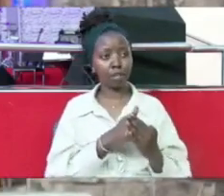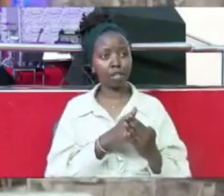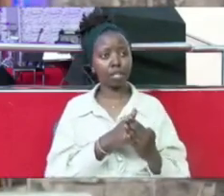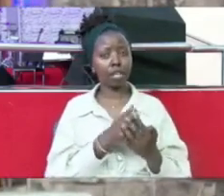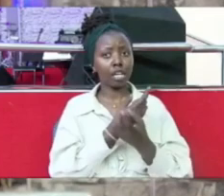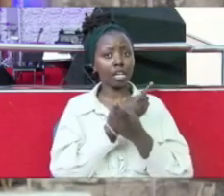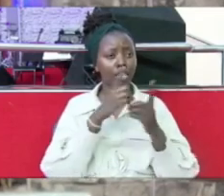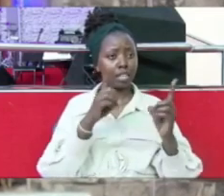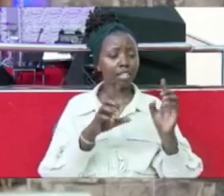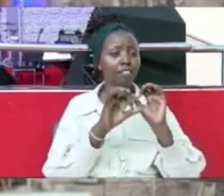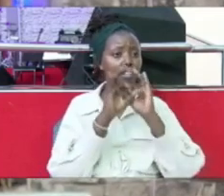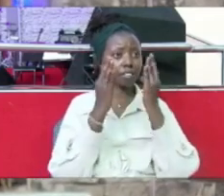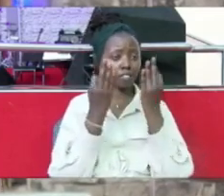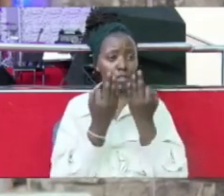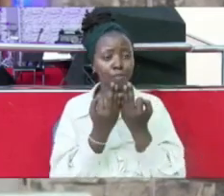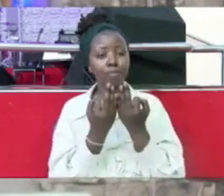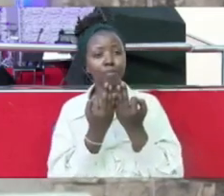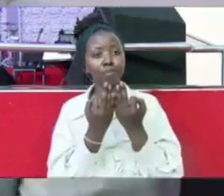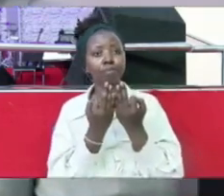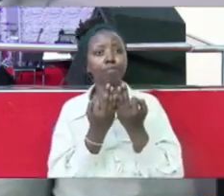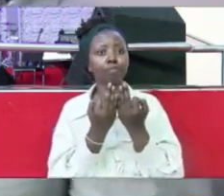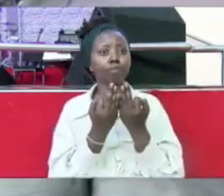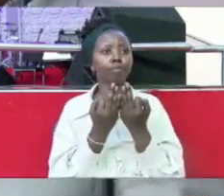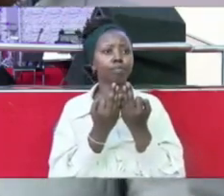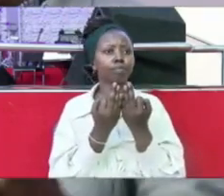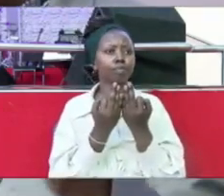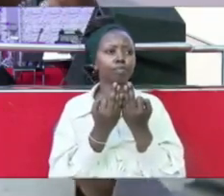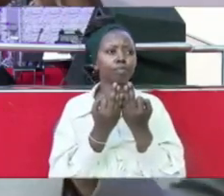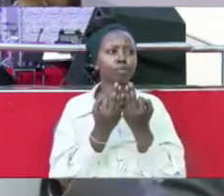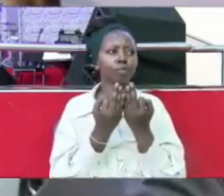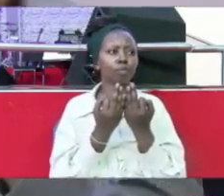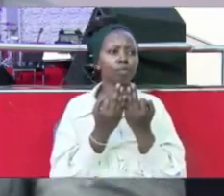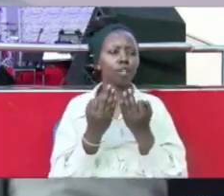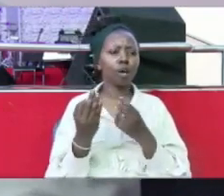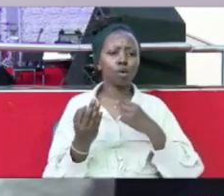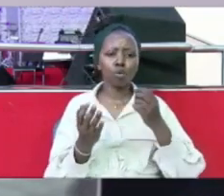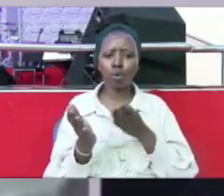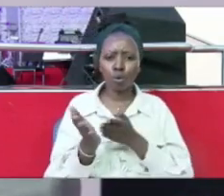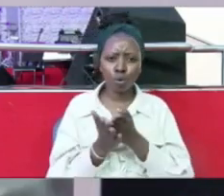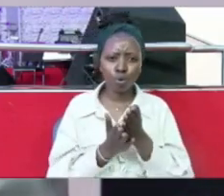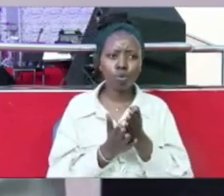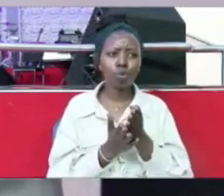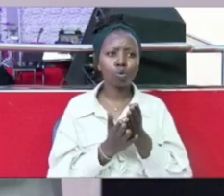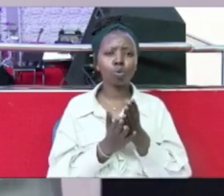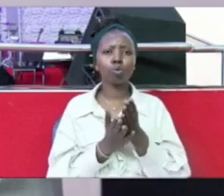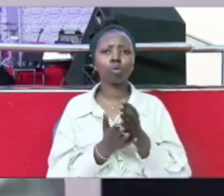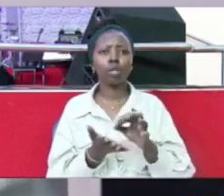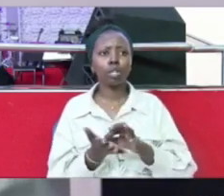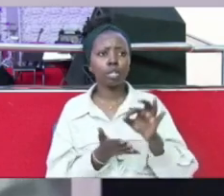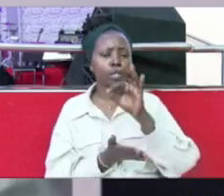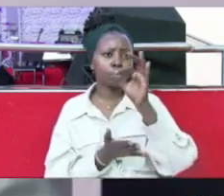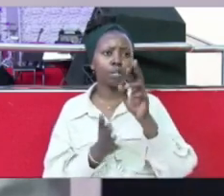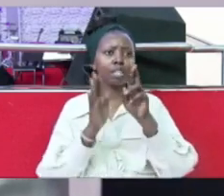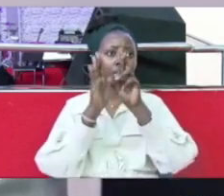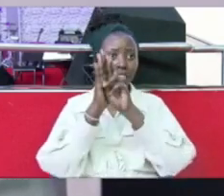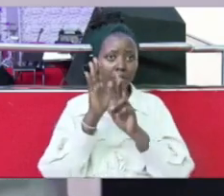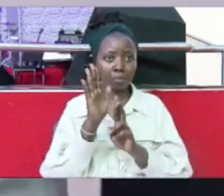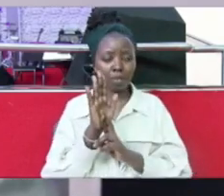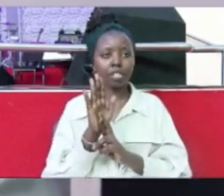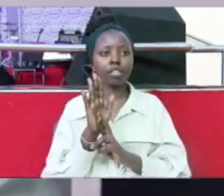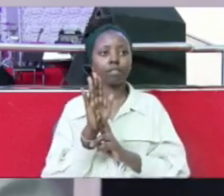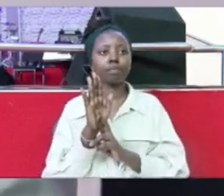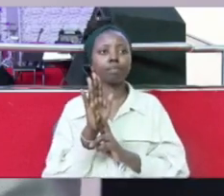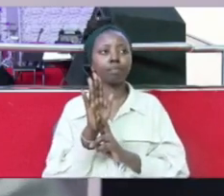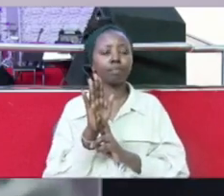DCIKZ family, kama familia DCIKZ, we will be going through the series of spiritual discipline. Tutakuwa tunapitia katika kanuni